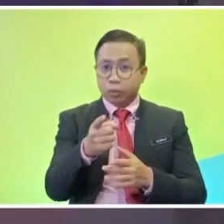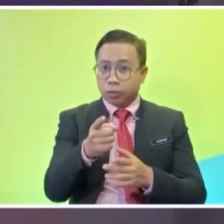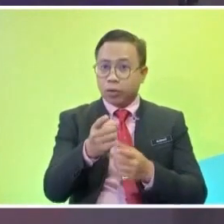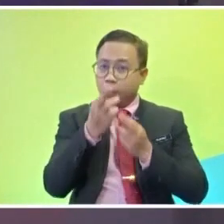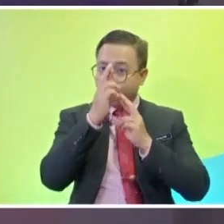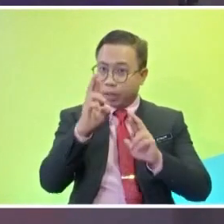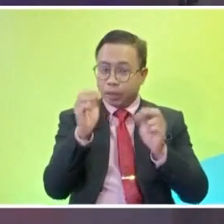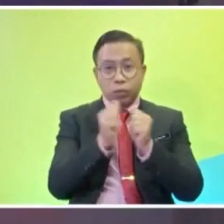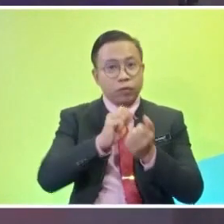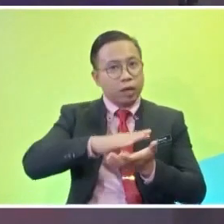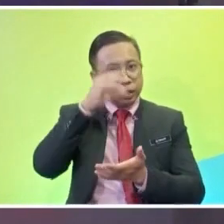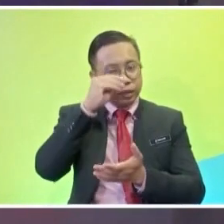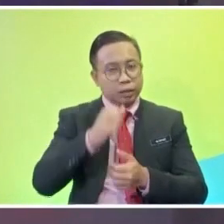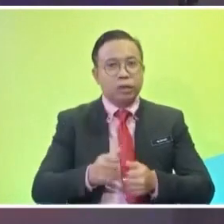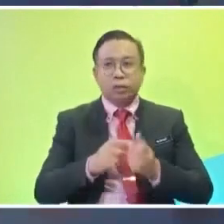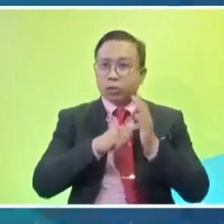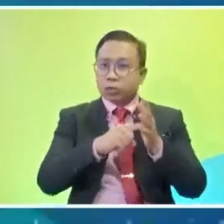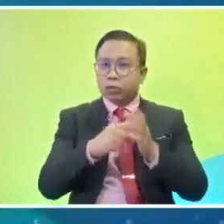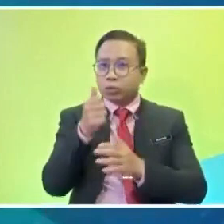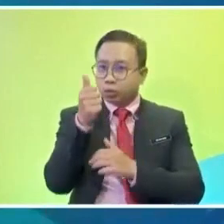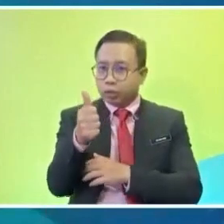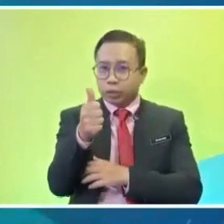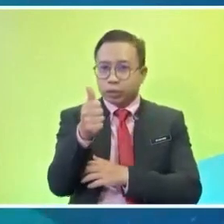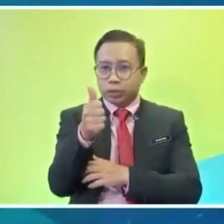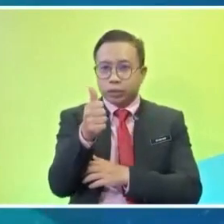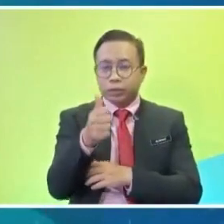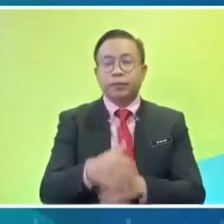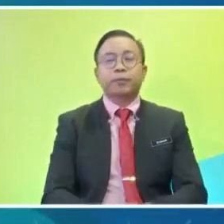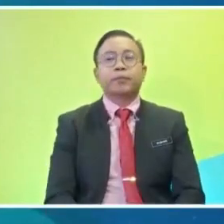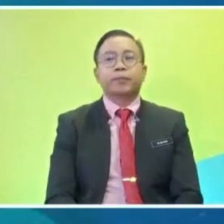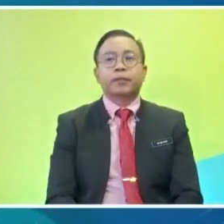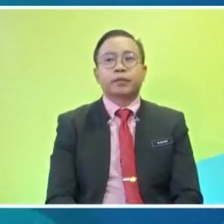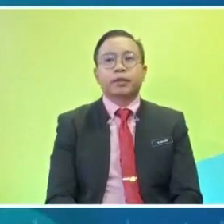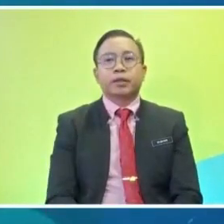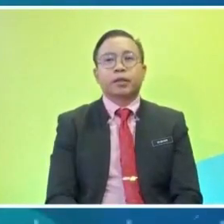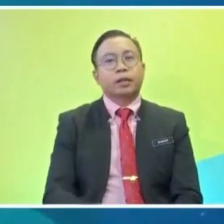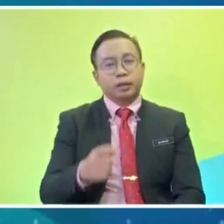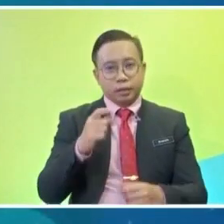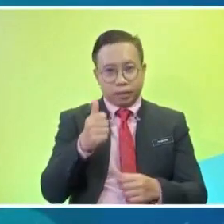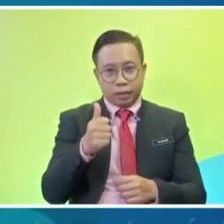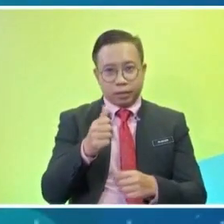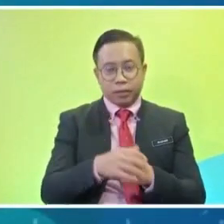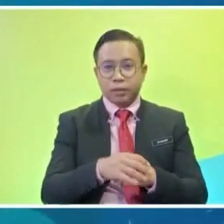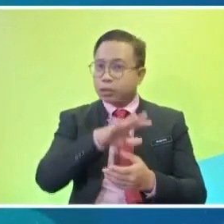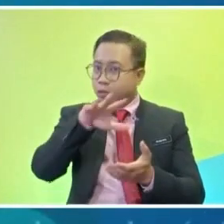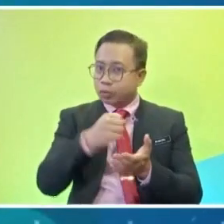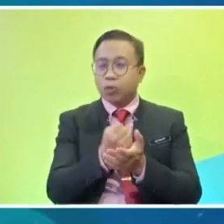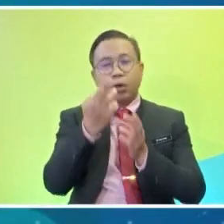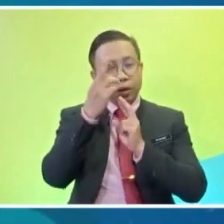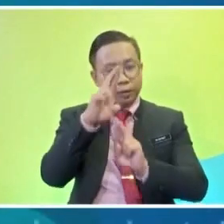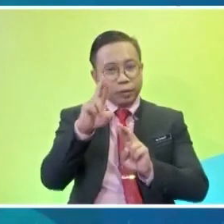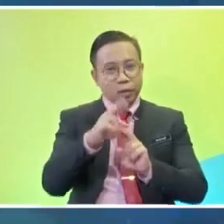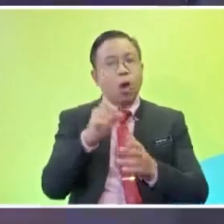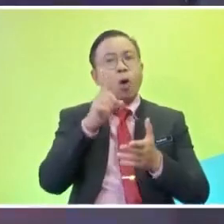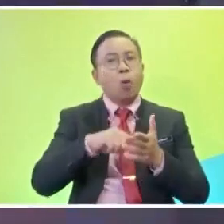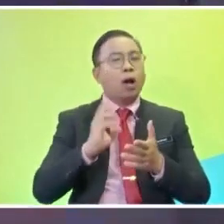today's lesson? If you're ready, give me a thumbs up! Where is the thumbs up? There you go. Whoa. Okay, so everybody is ready. Miss Sylvia,